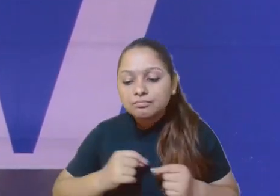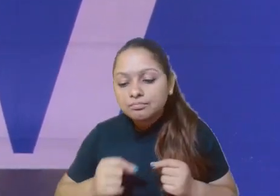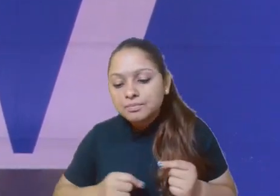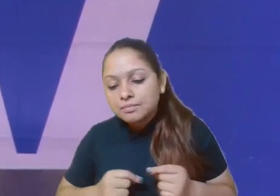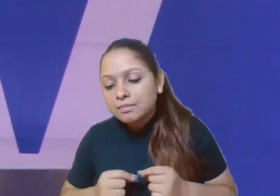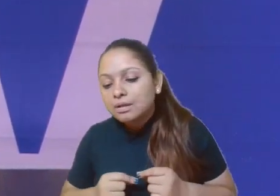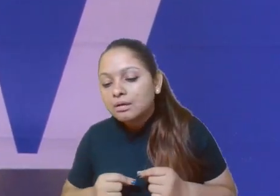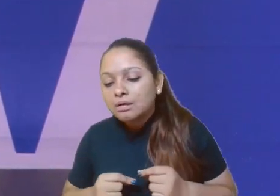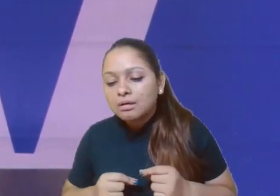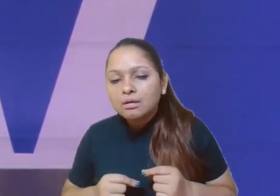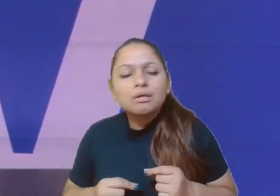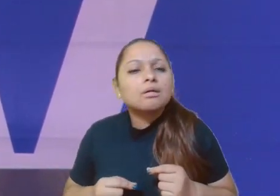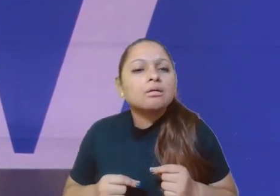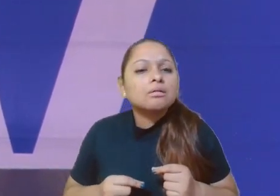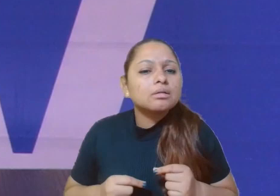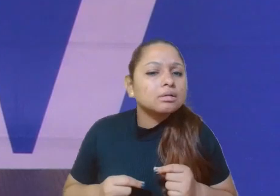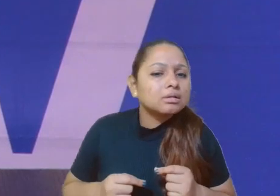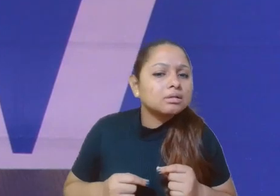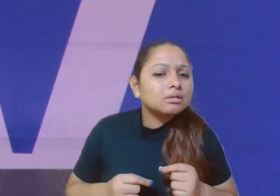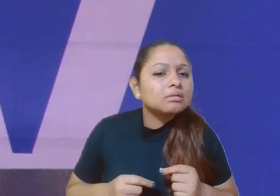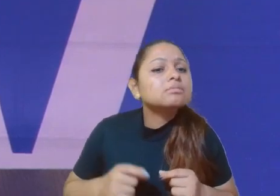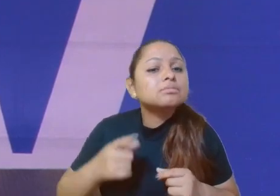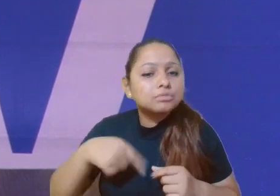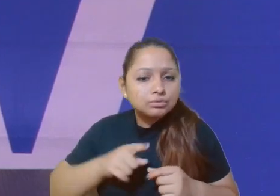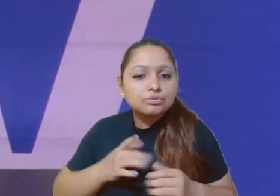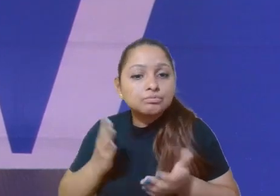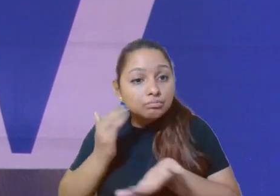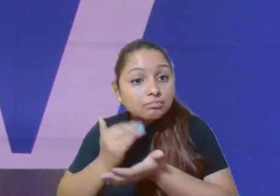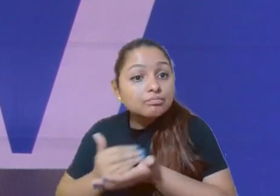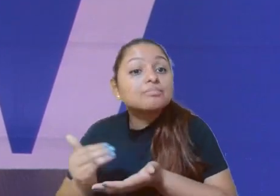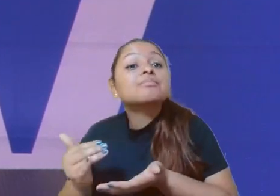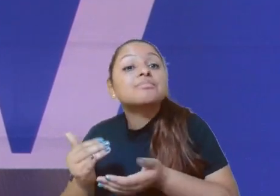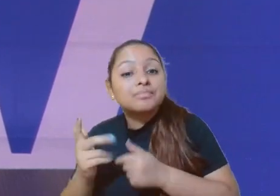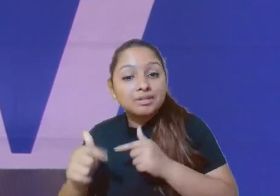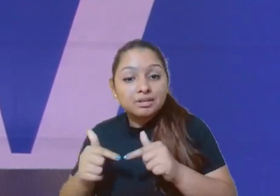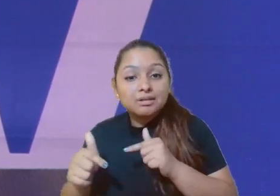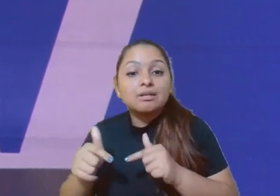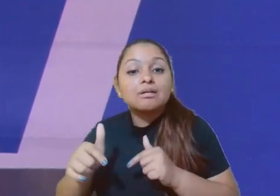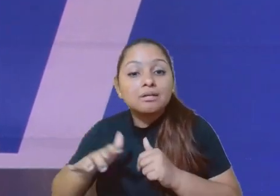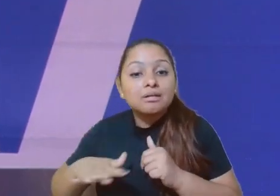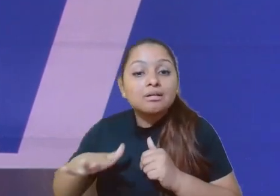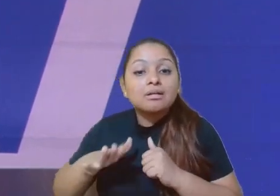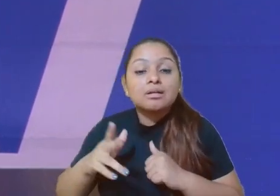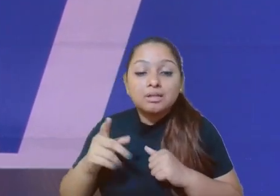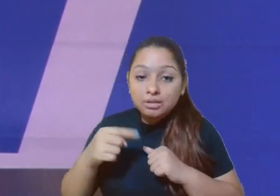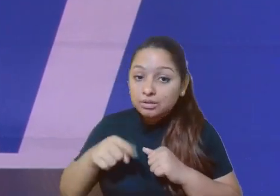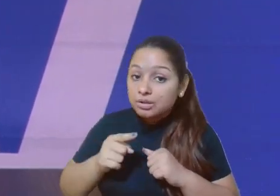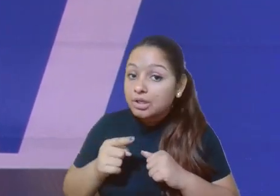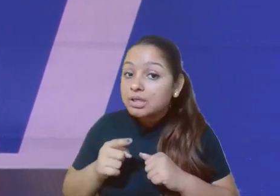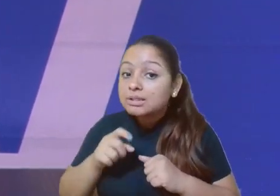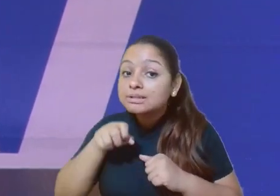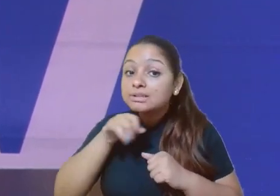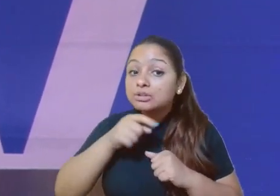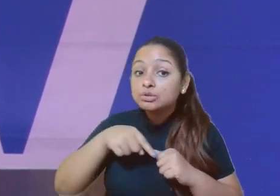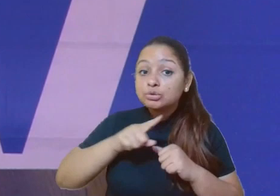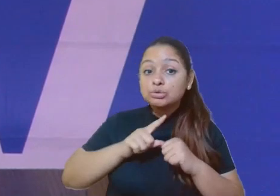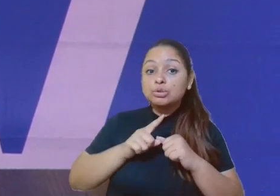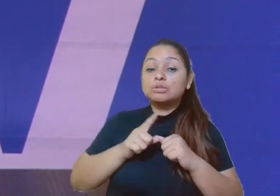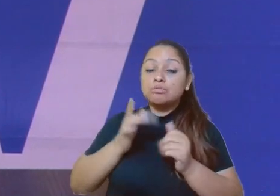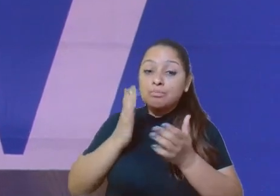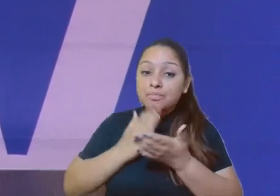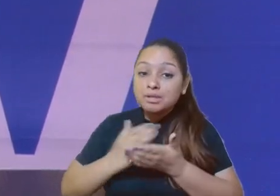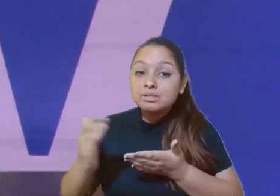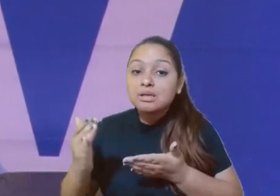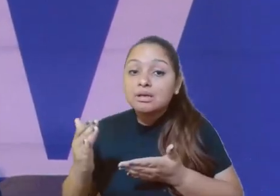this M&A approach, and it was like that when we spin off. This was a great experience because if we had started with Spinova with the